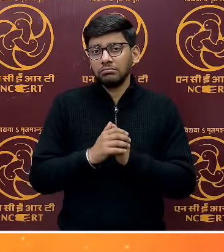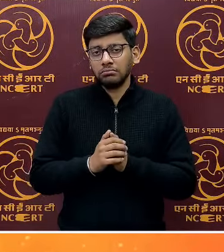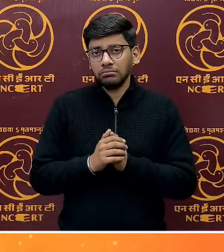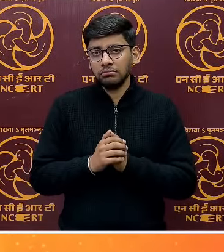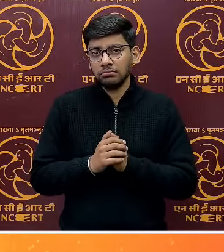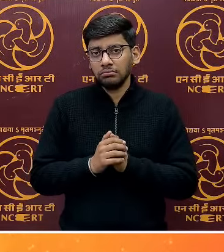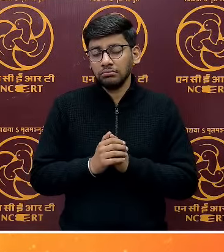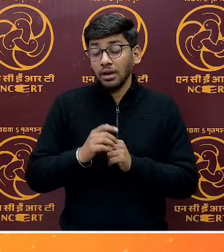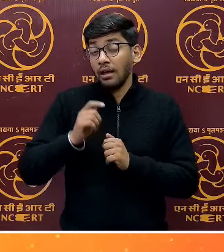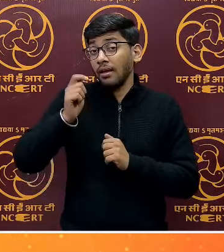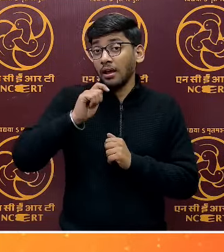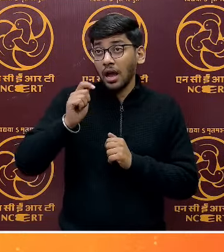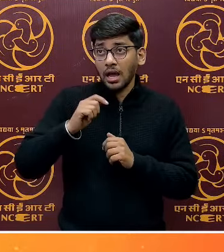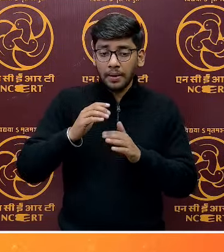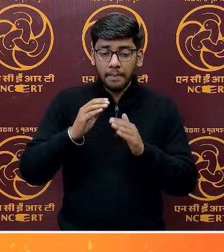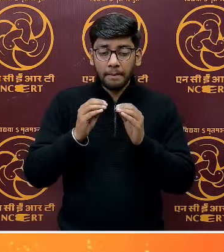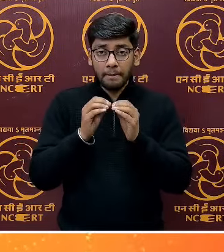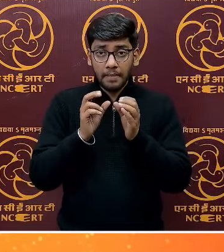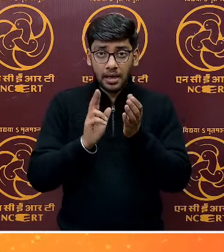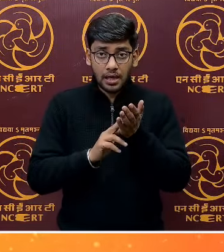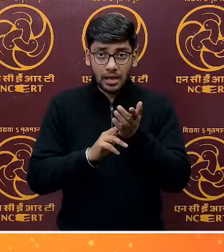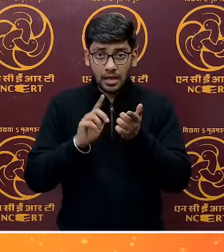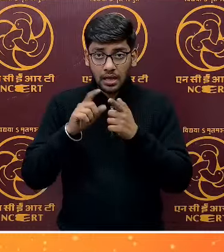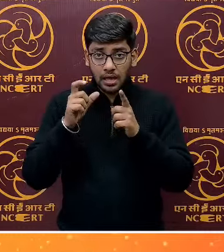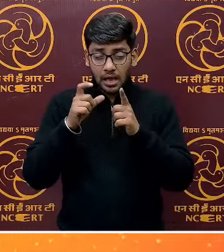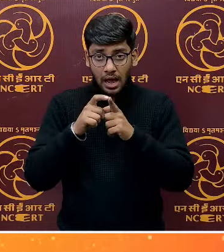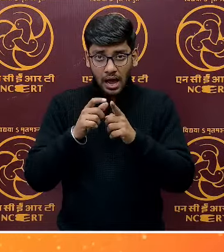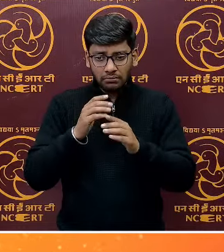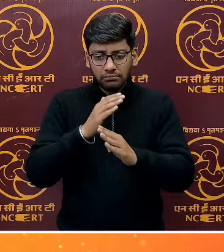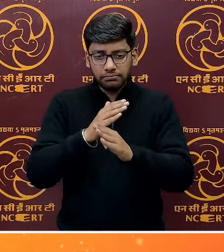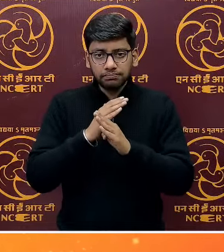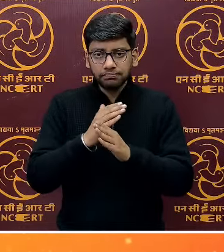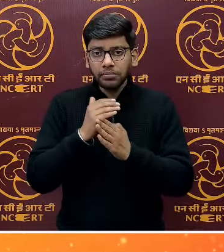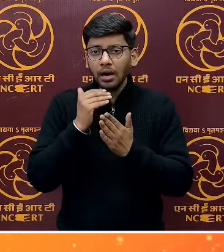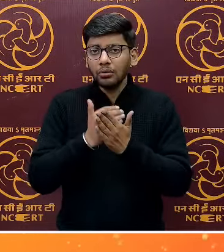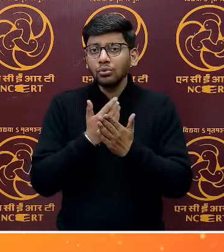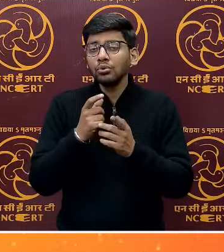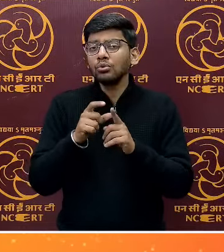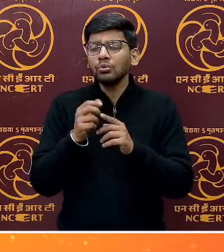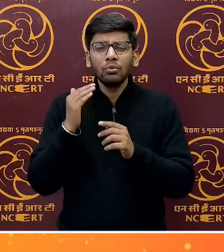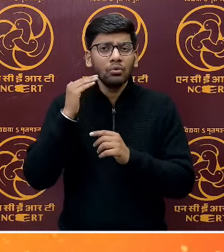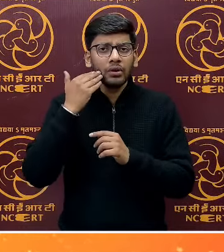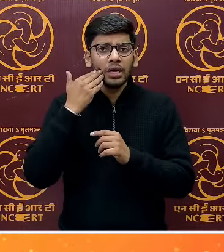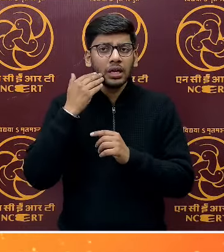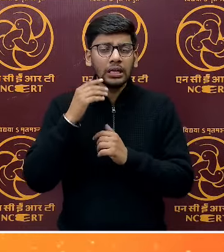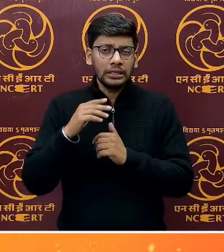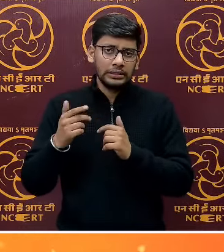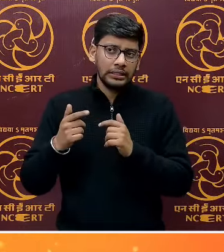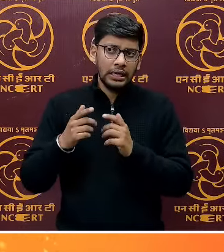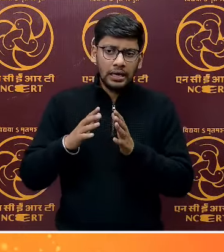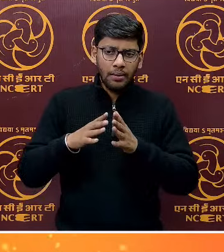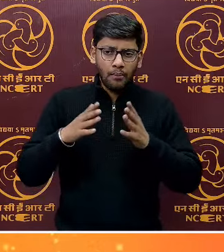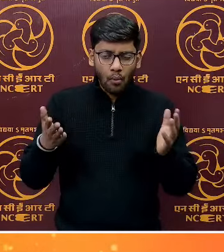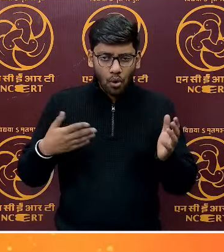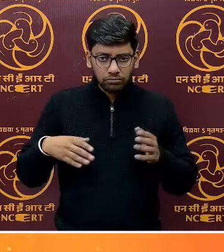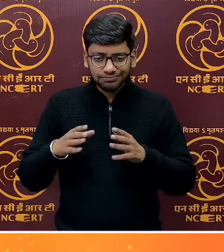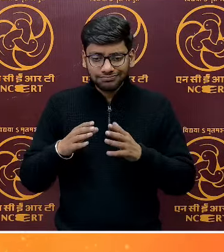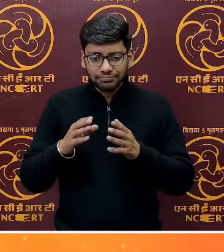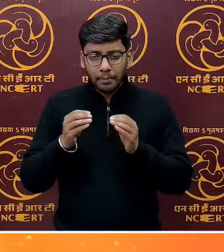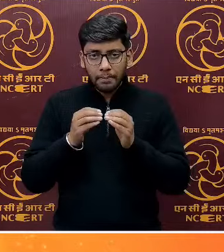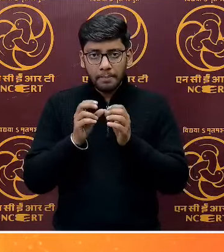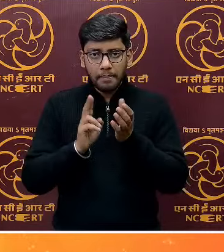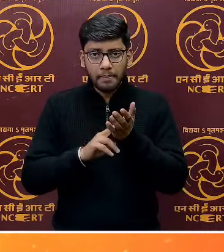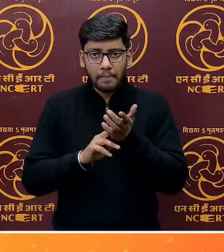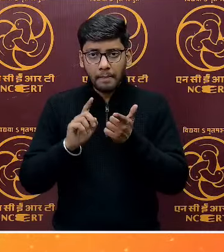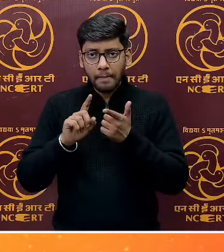And kites were banned in Japan at one point. Why? Because it became such an addiction, and people